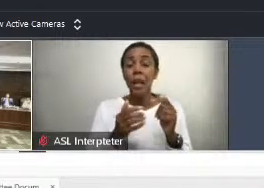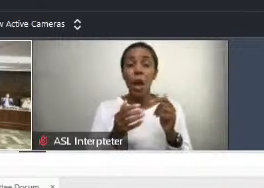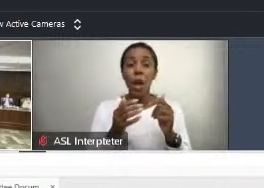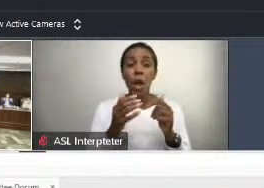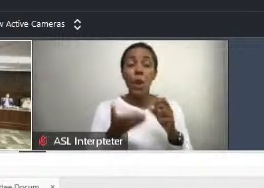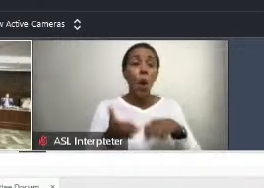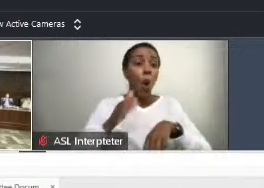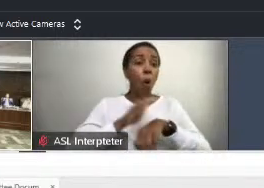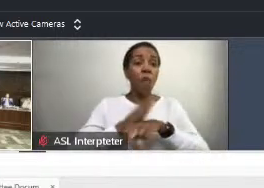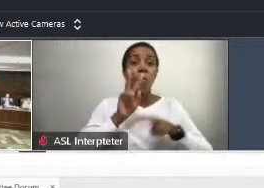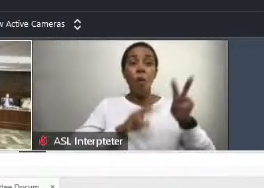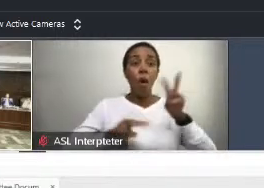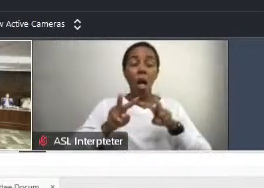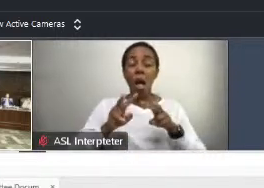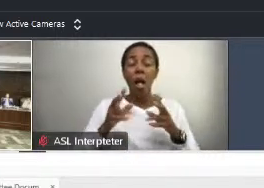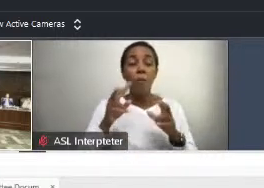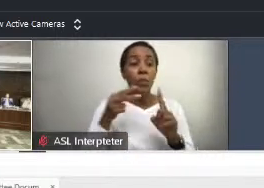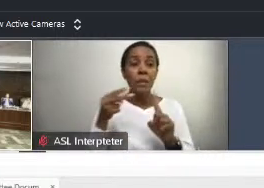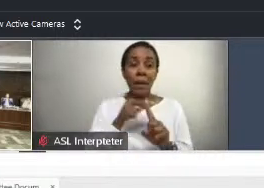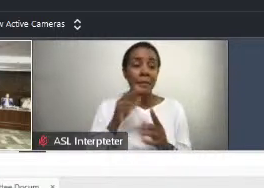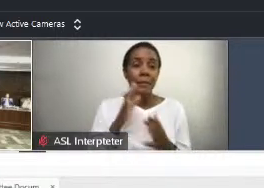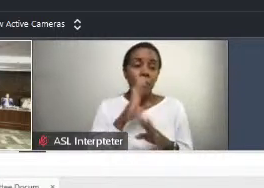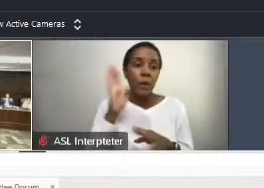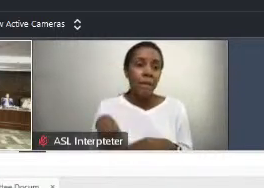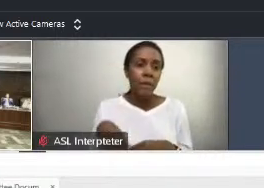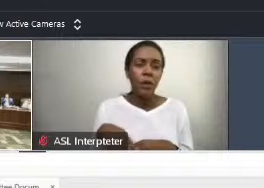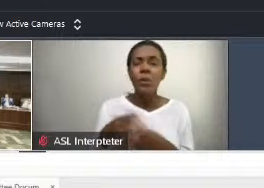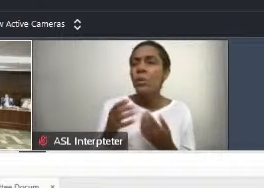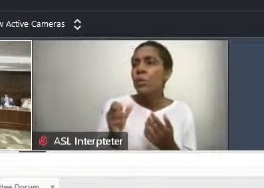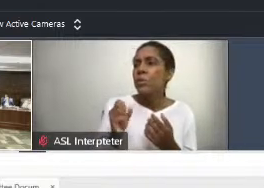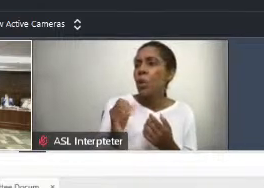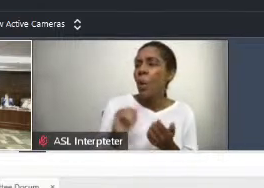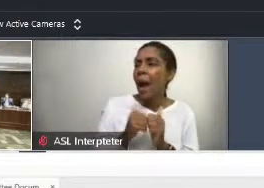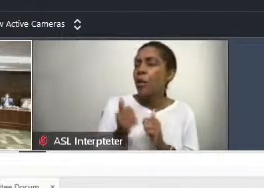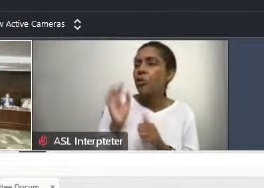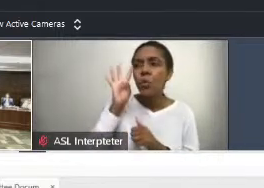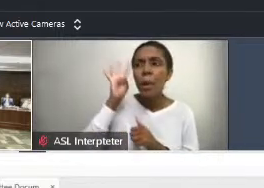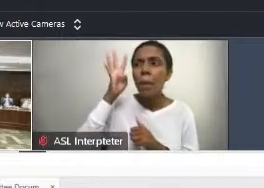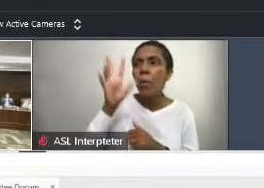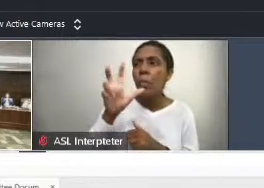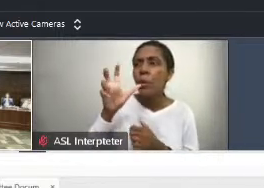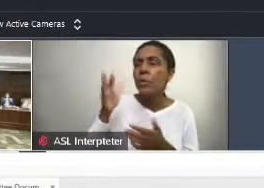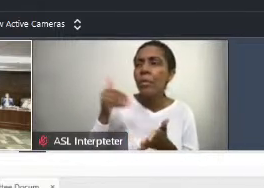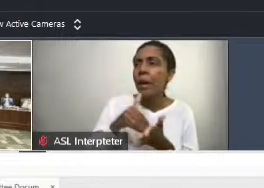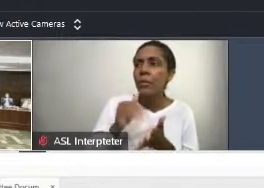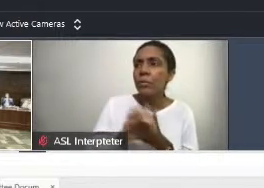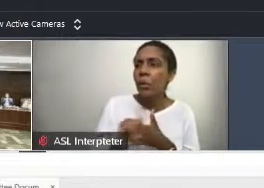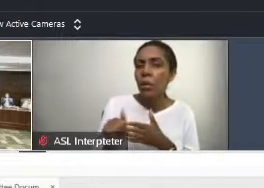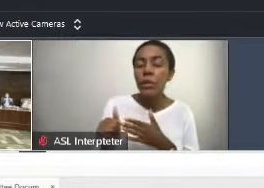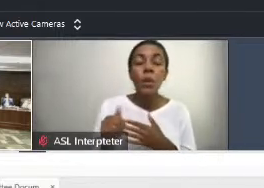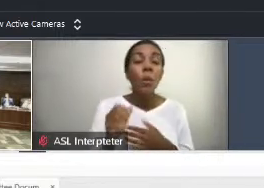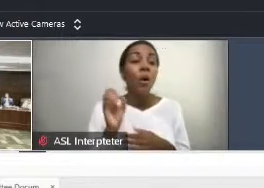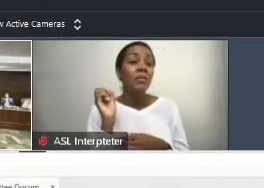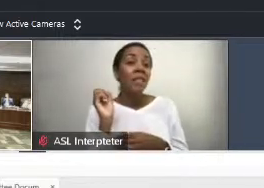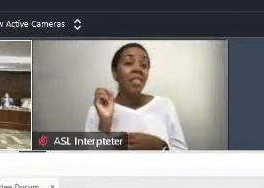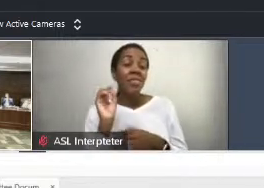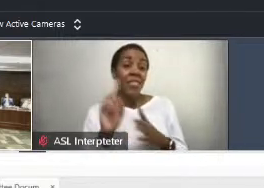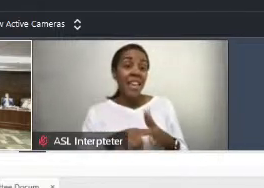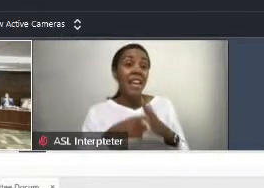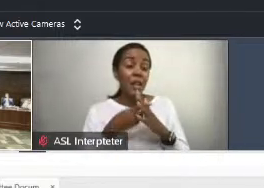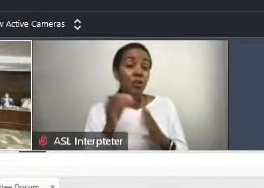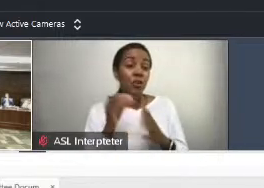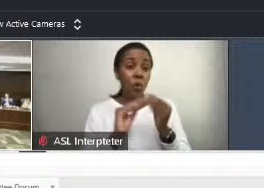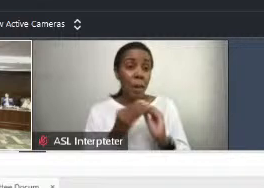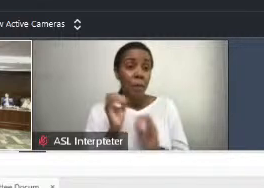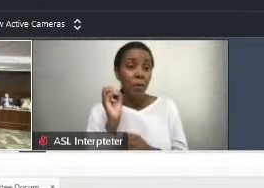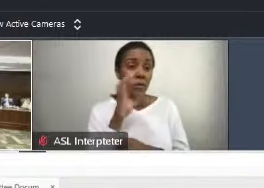an overall. So how do we come up to $300,000 figure? So the initial number that we threw out there was a very conservative